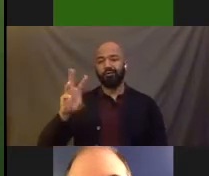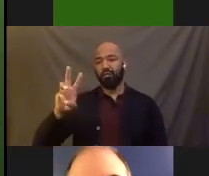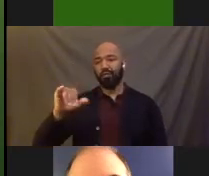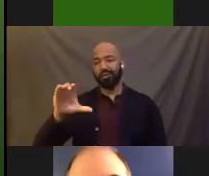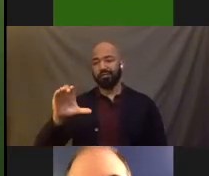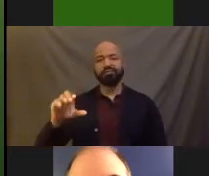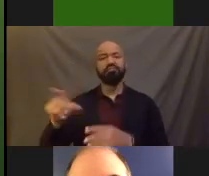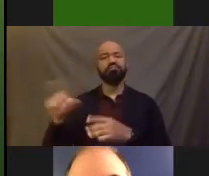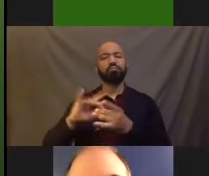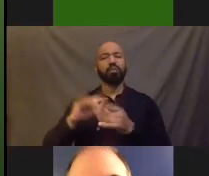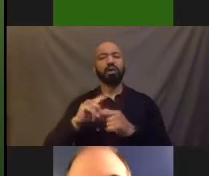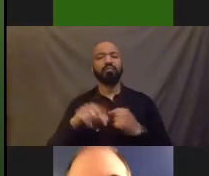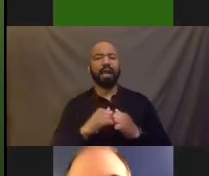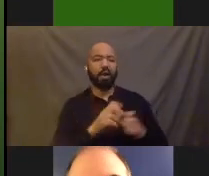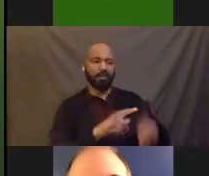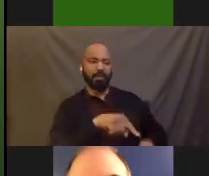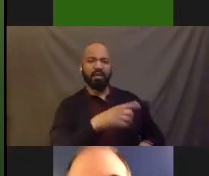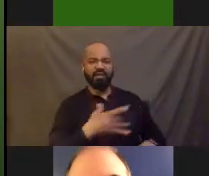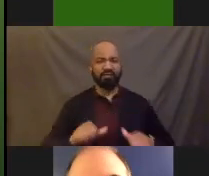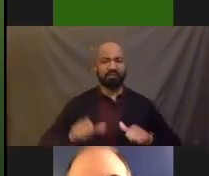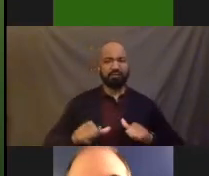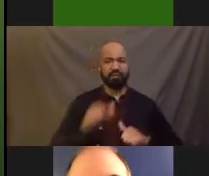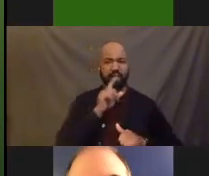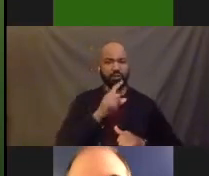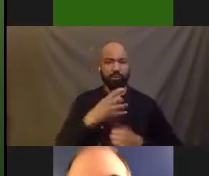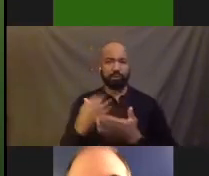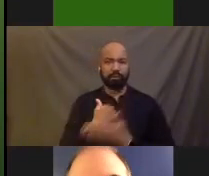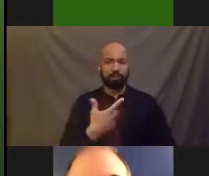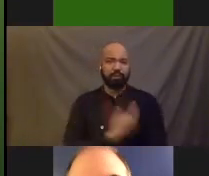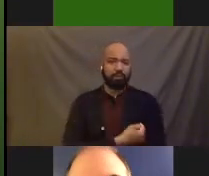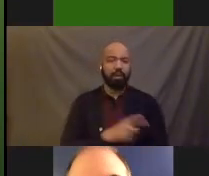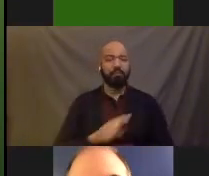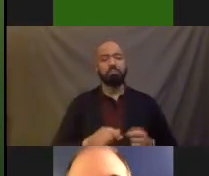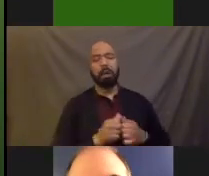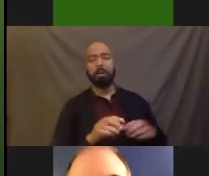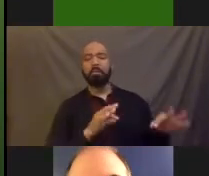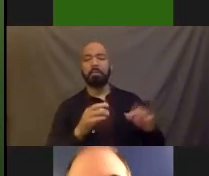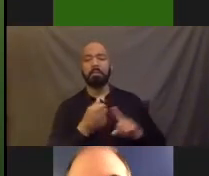I'm going to go through this slide and then I'm going to share with you how I address this in my appointments, because